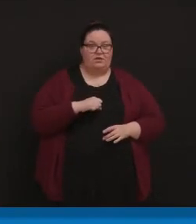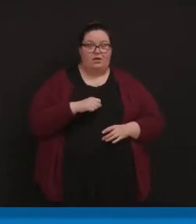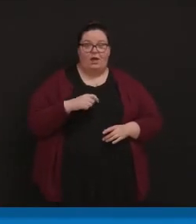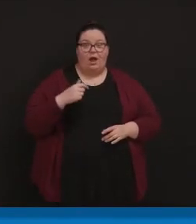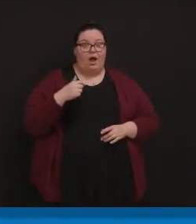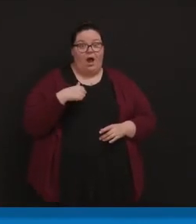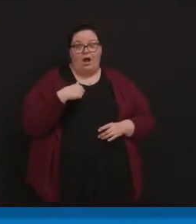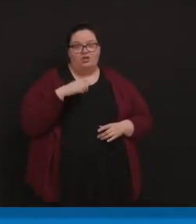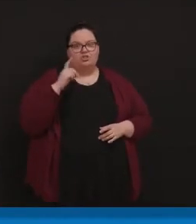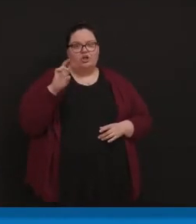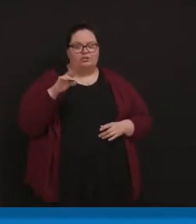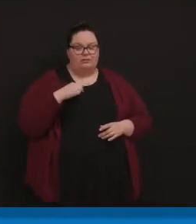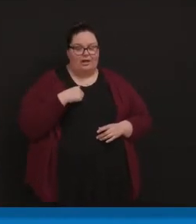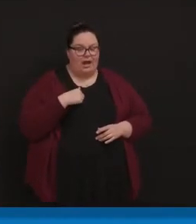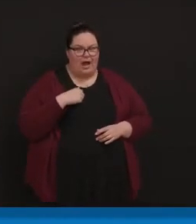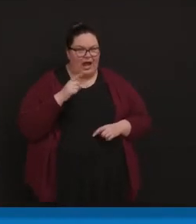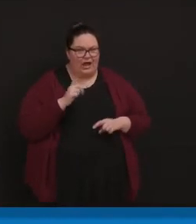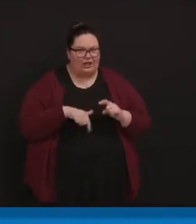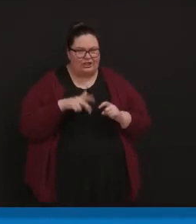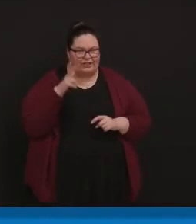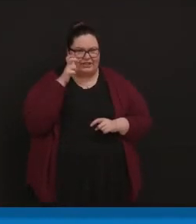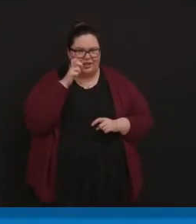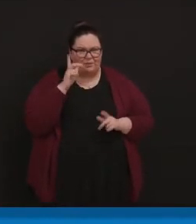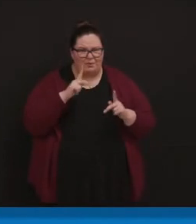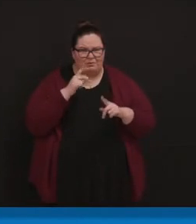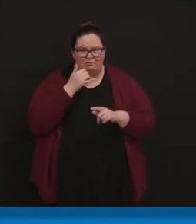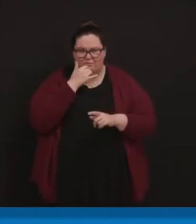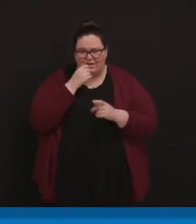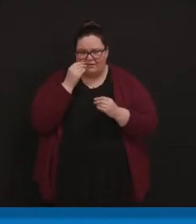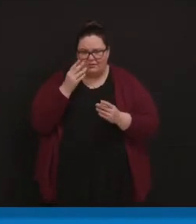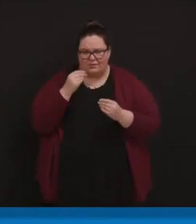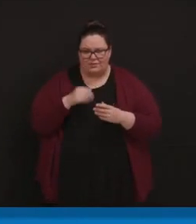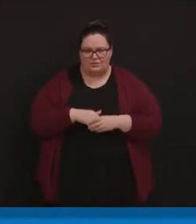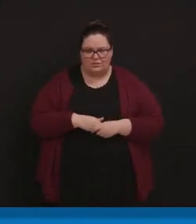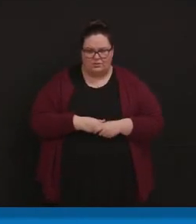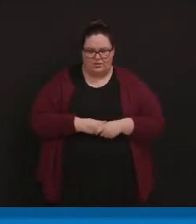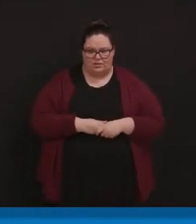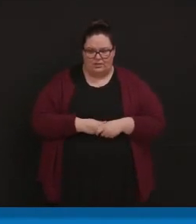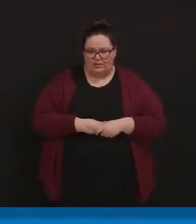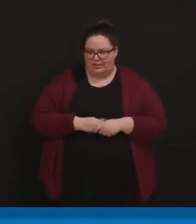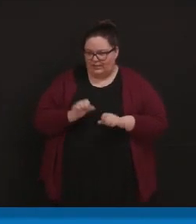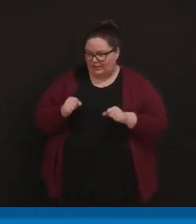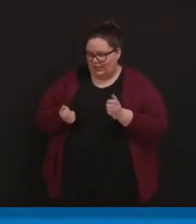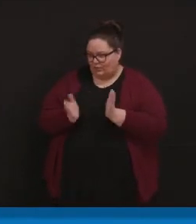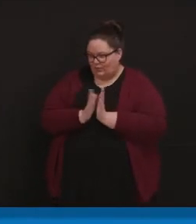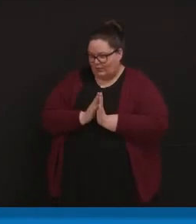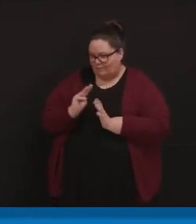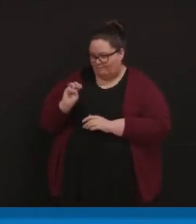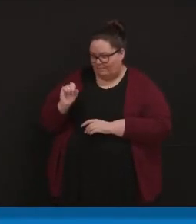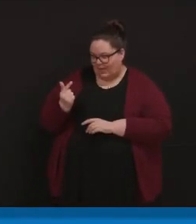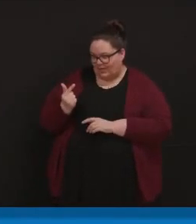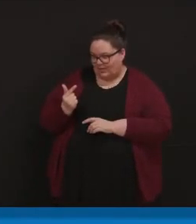All I heard was about people not giving correct information. Slow it down. Can you repeat it again, Meg?